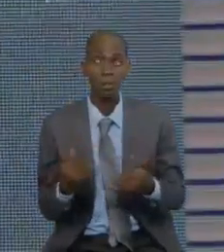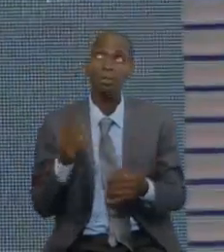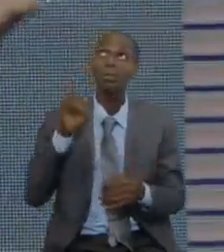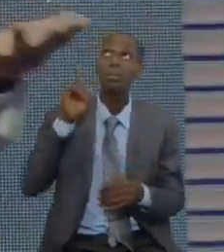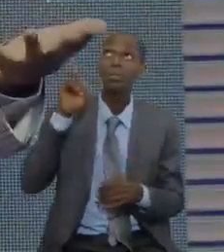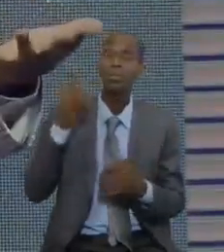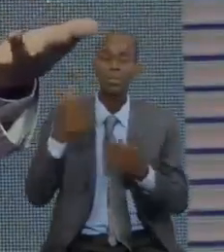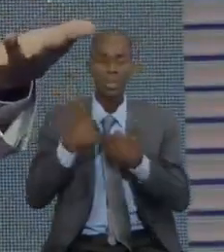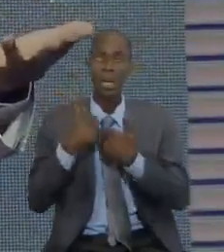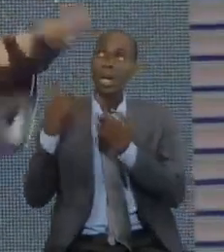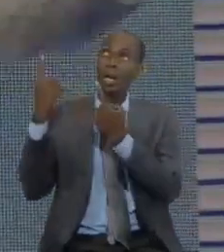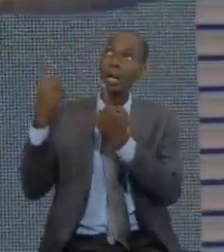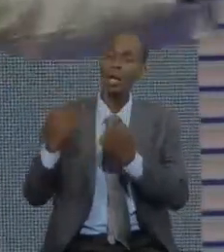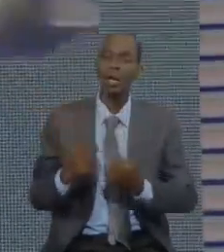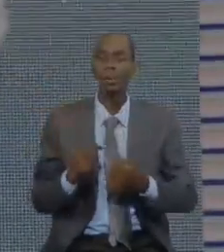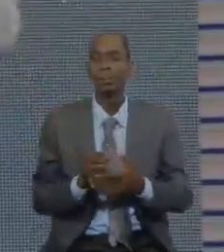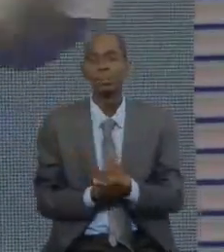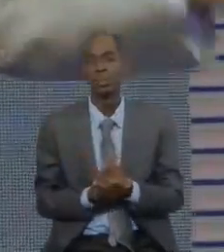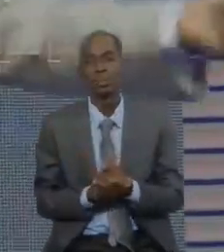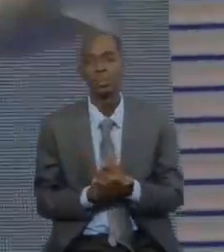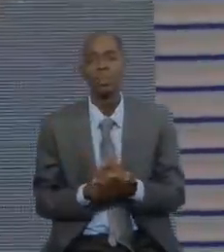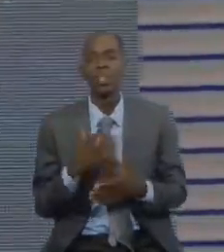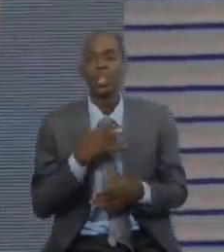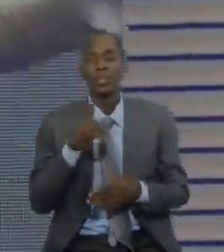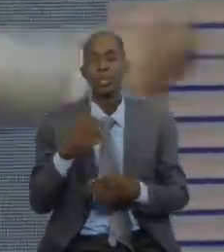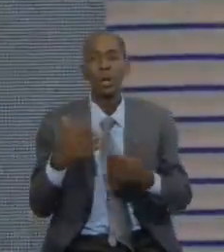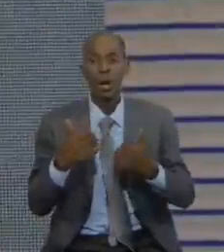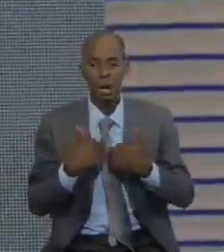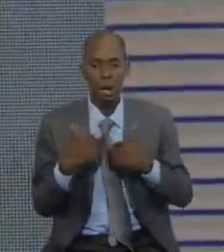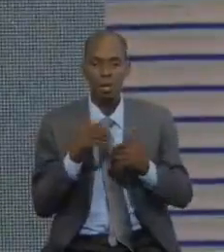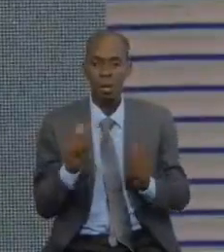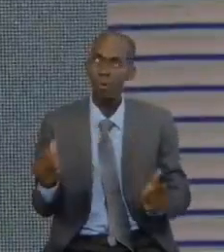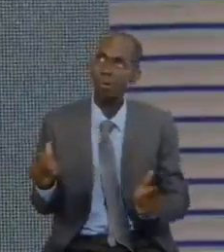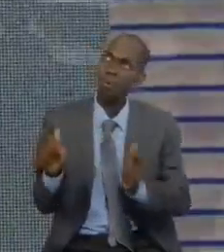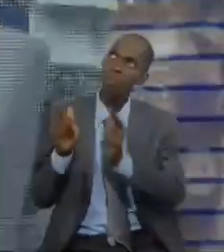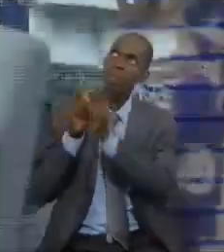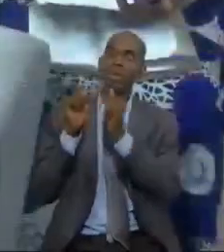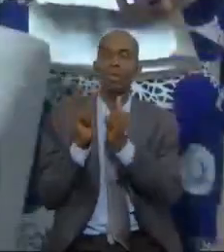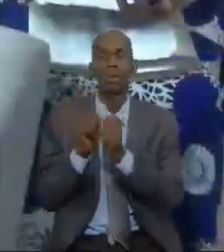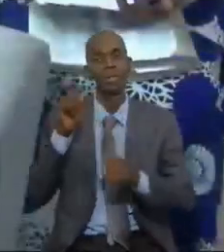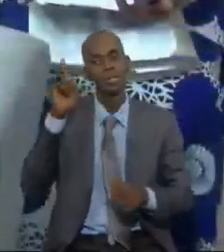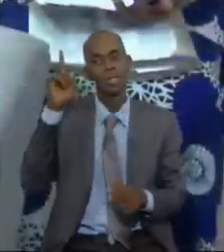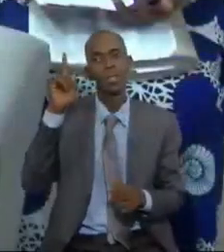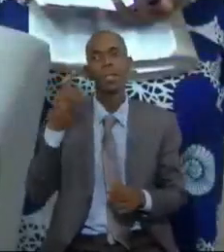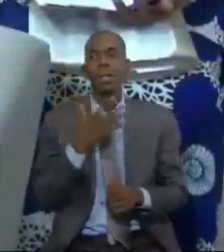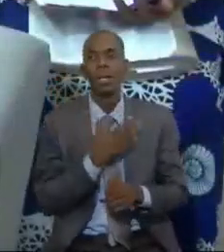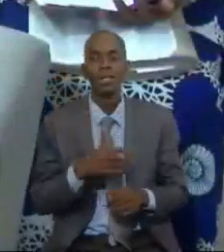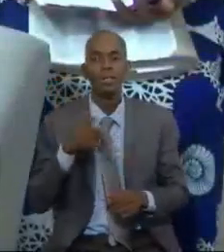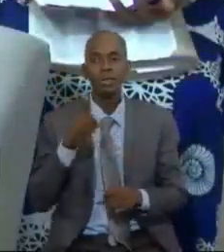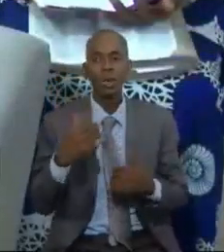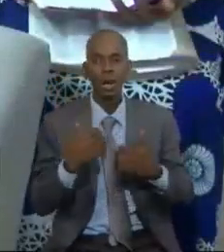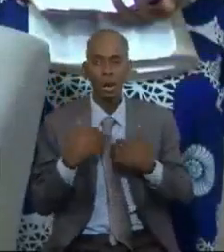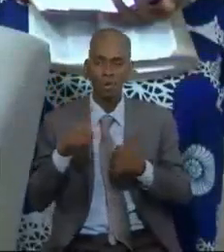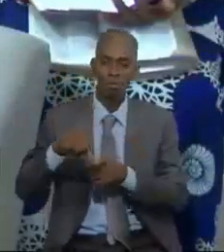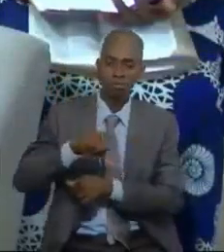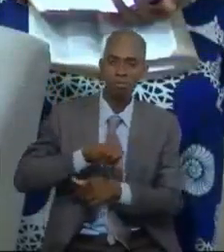has come. And you have encounter with him. And you have